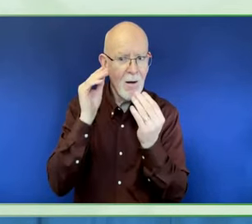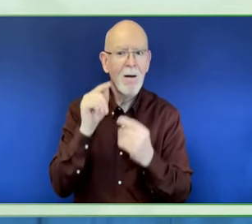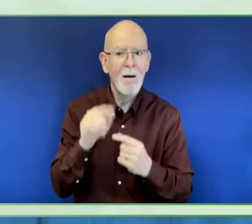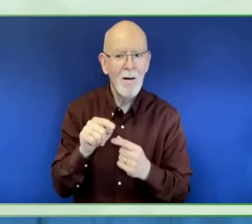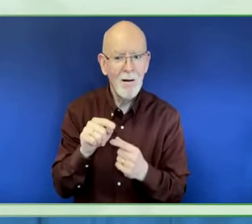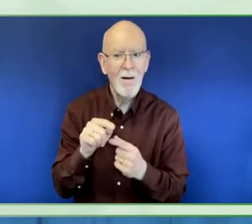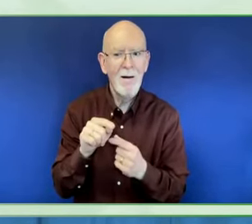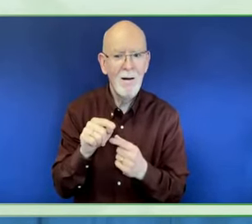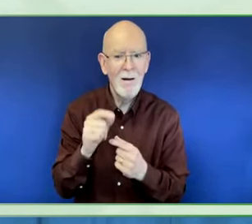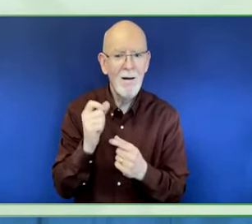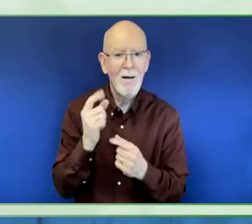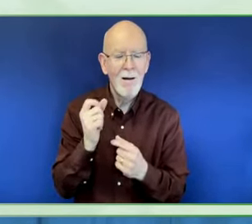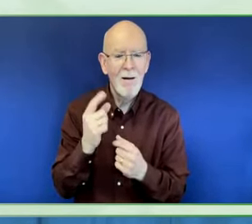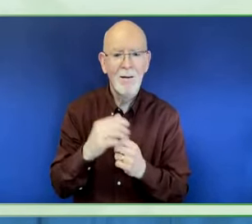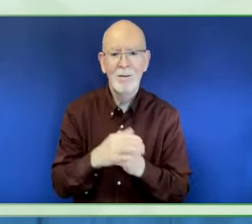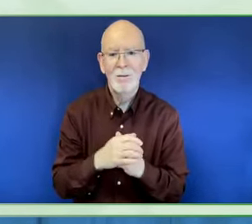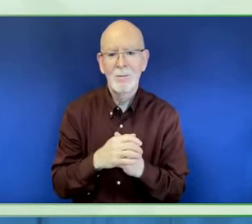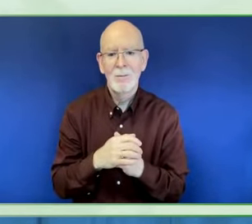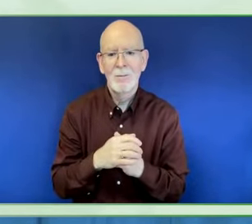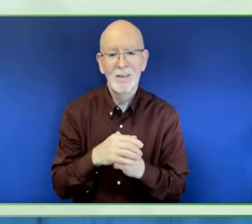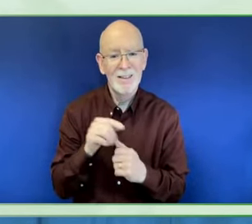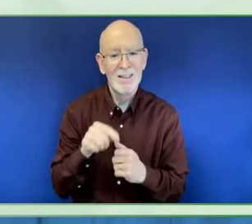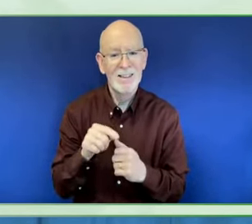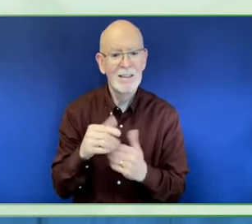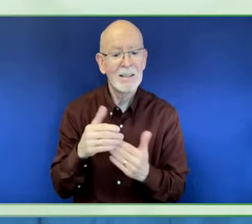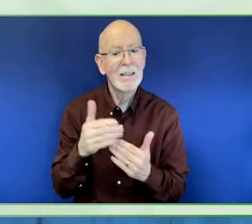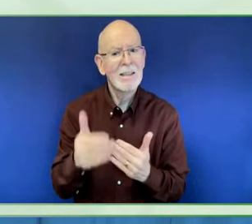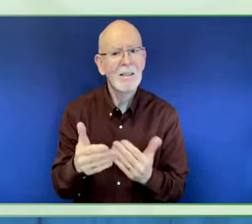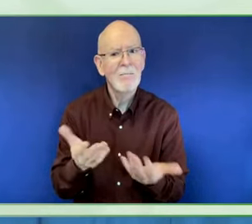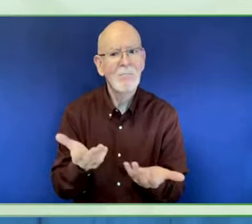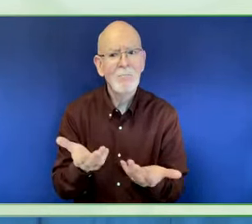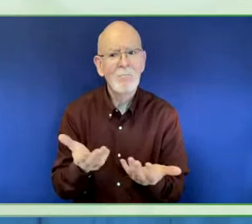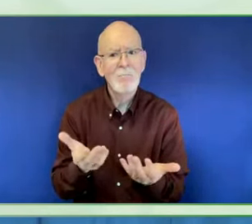online workshops that we did and the individual sessions, now we're focusing on building up